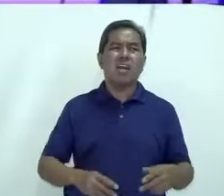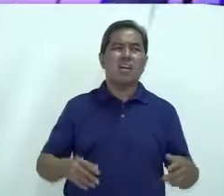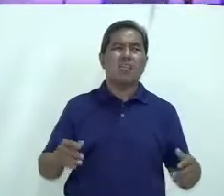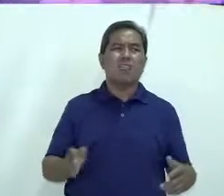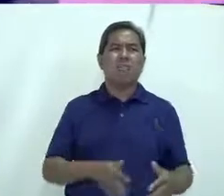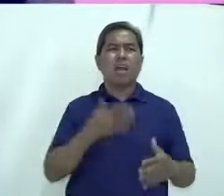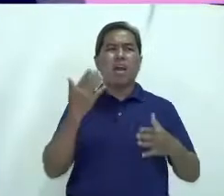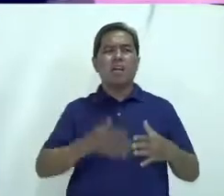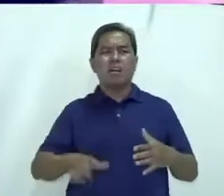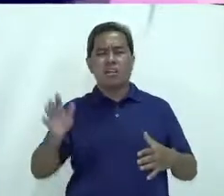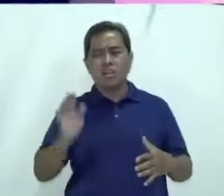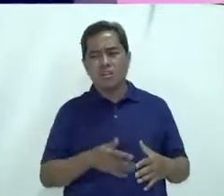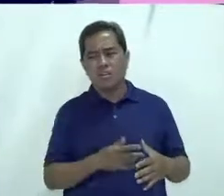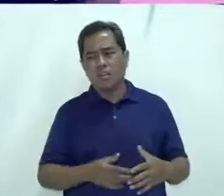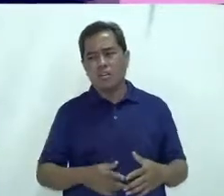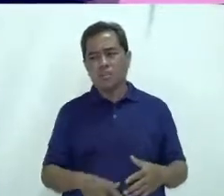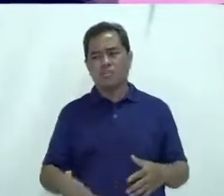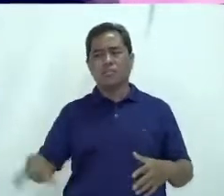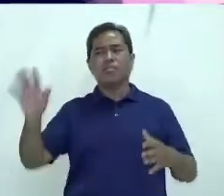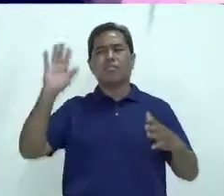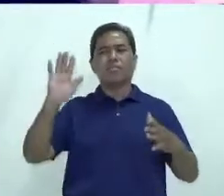in, we press in, Lord.